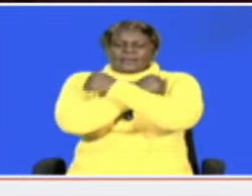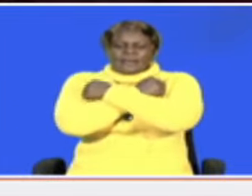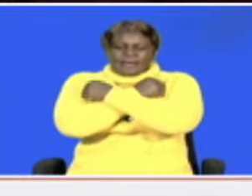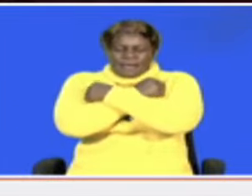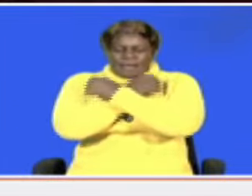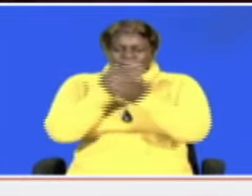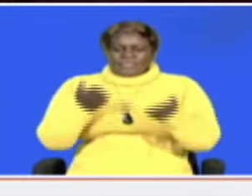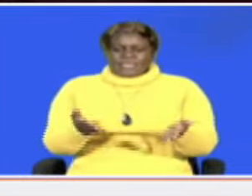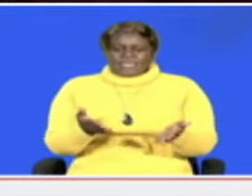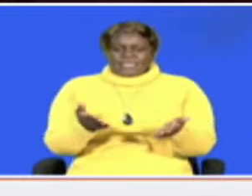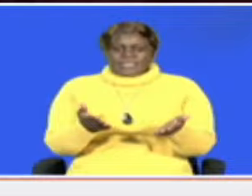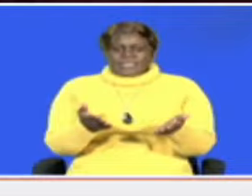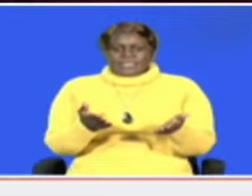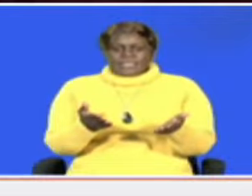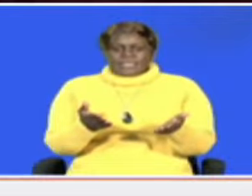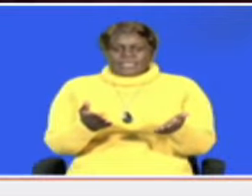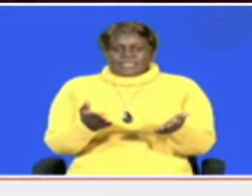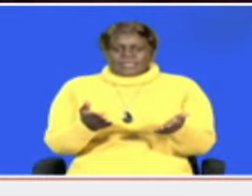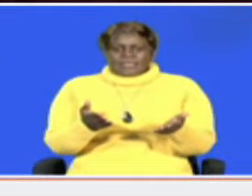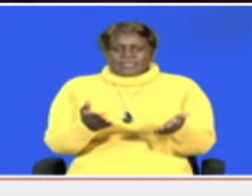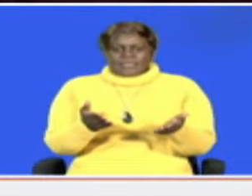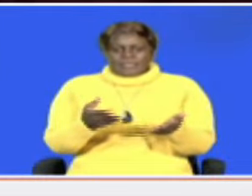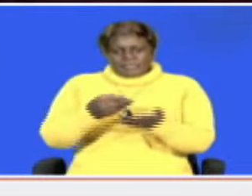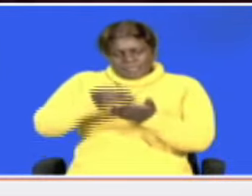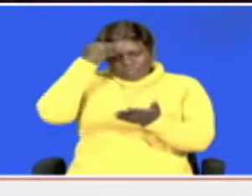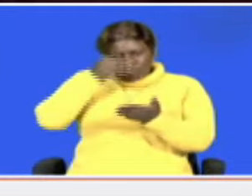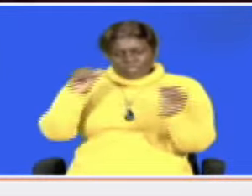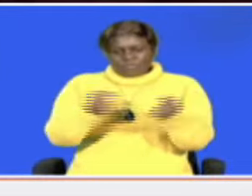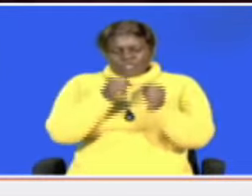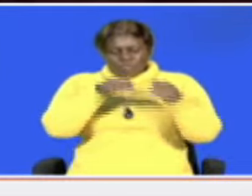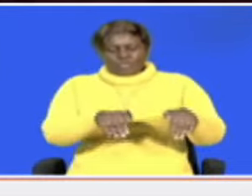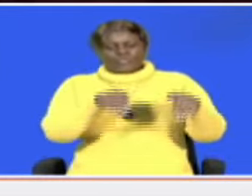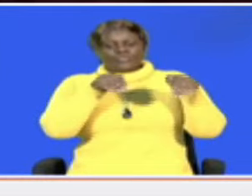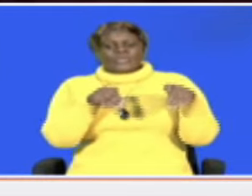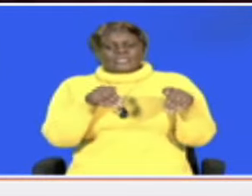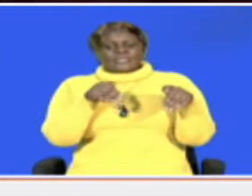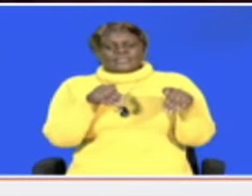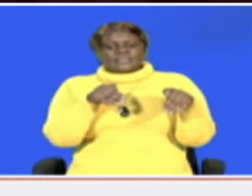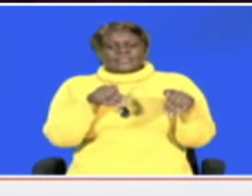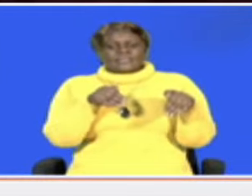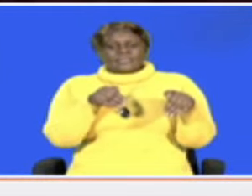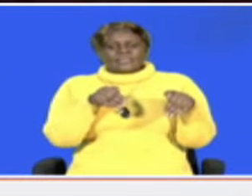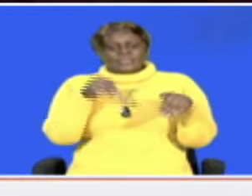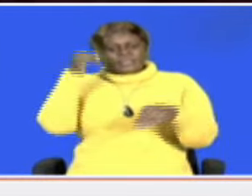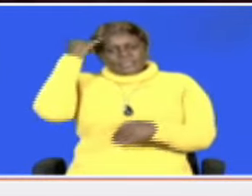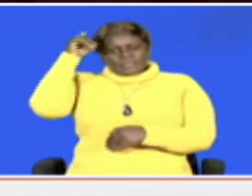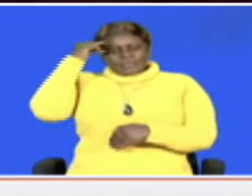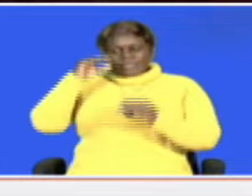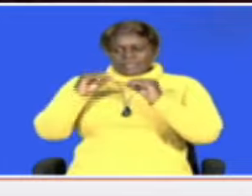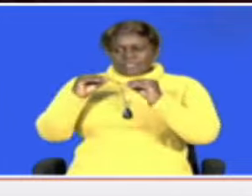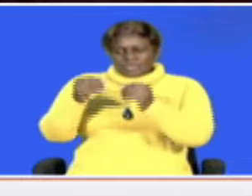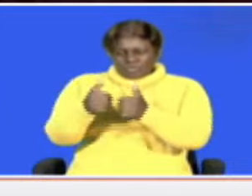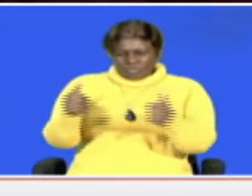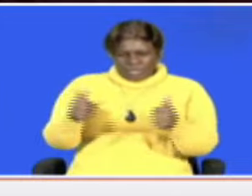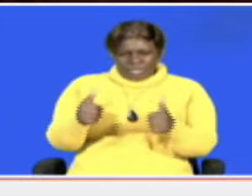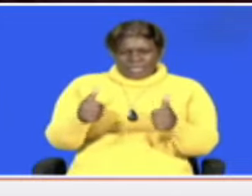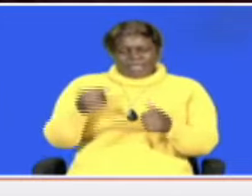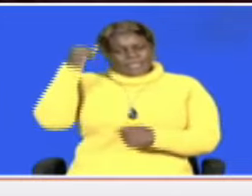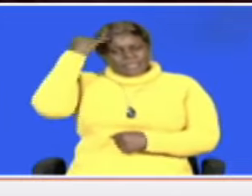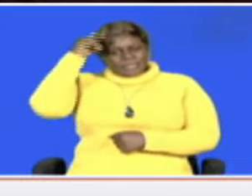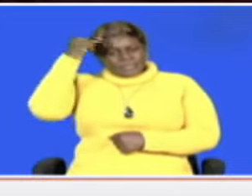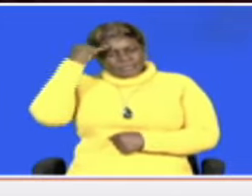this, with initiatives like education cannot wait, initiatives, teach well